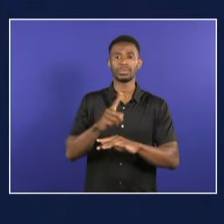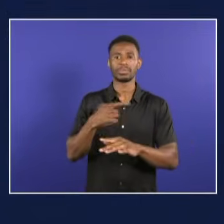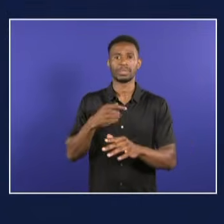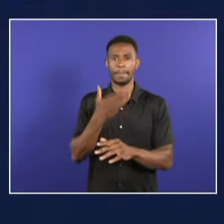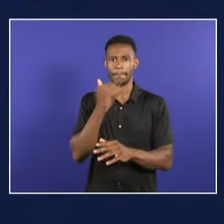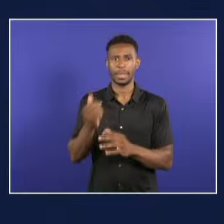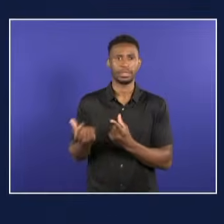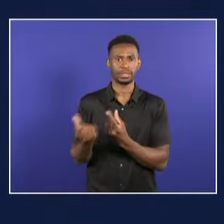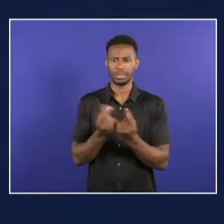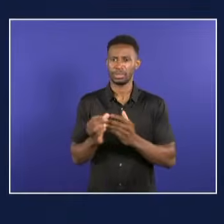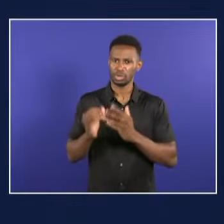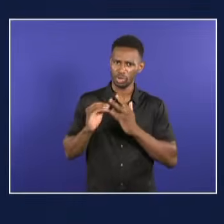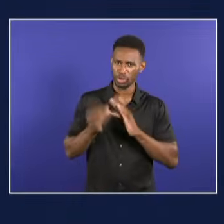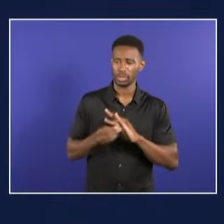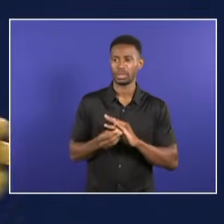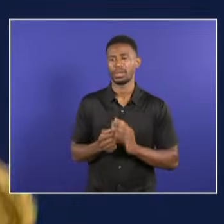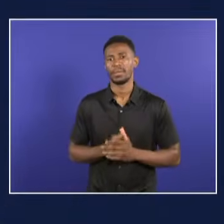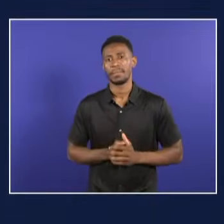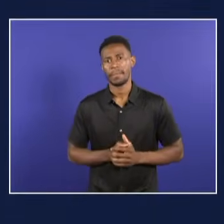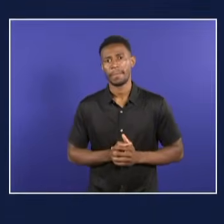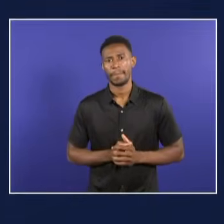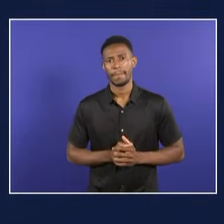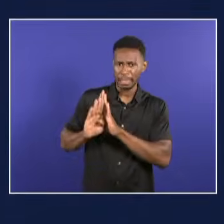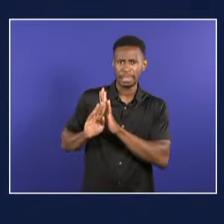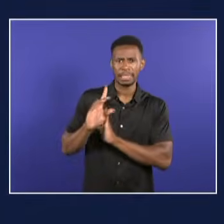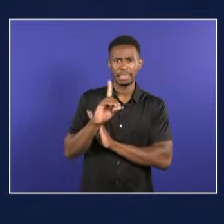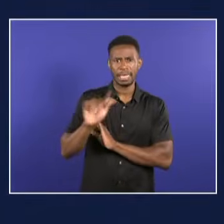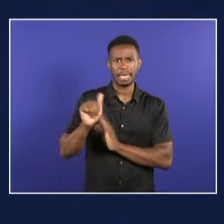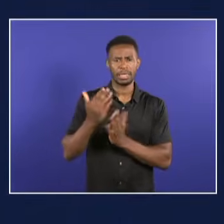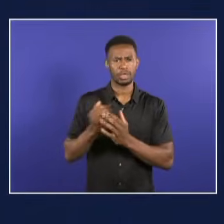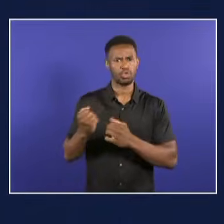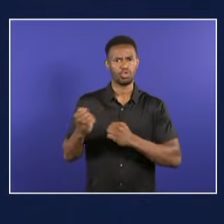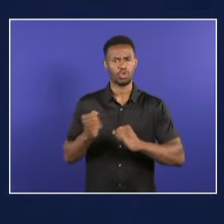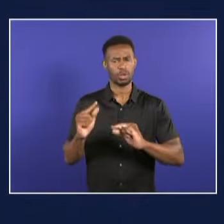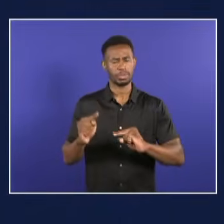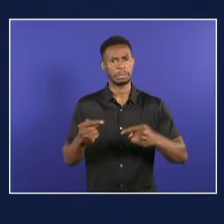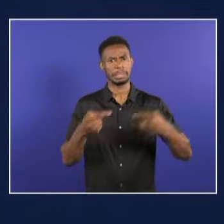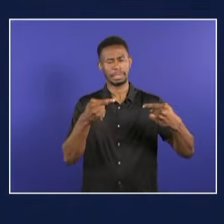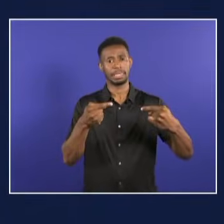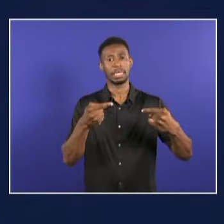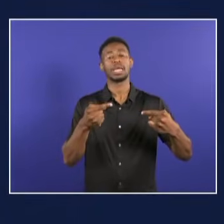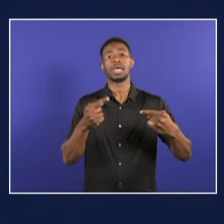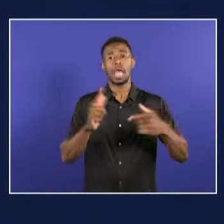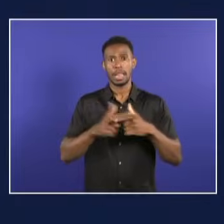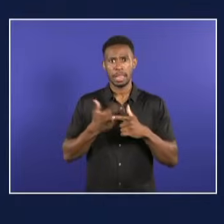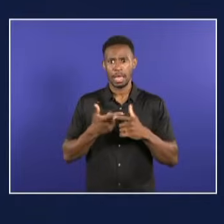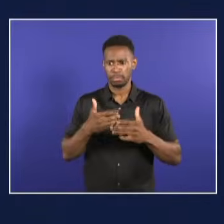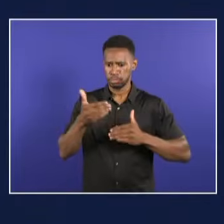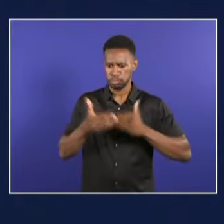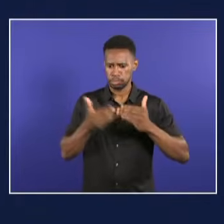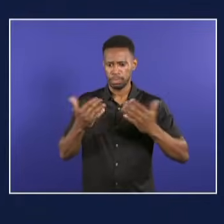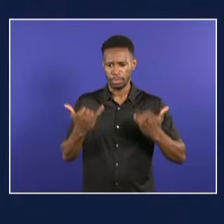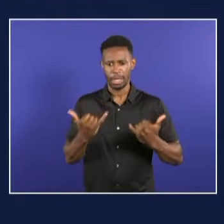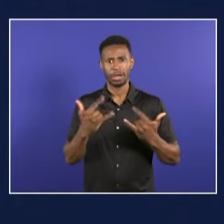efforts. Friends, we spent years. Then we built a party that could govern.